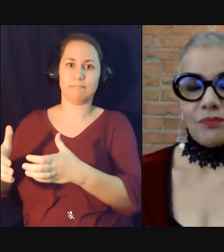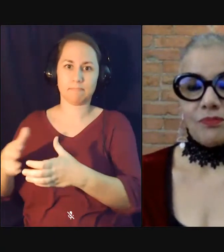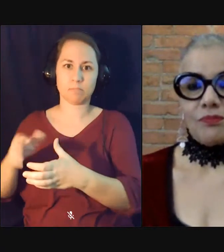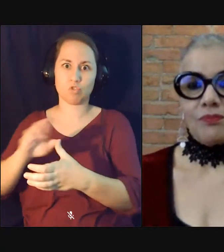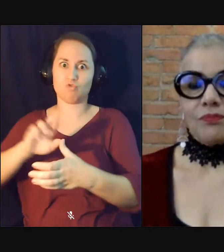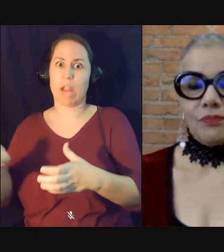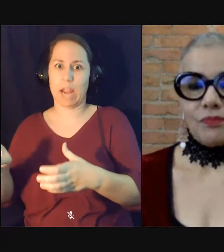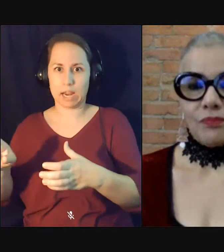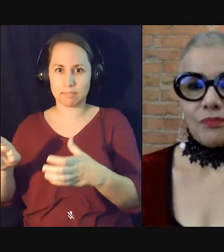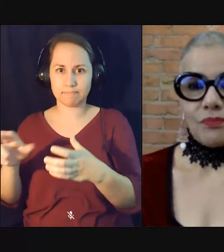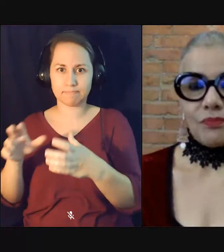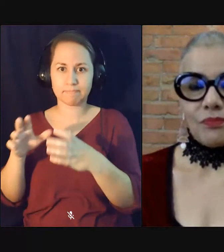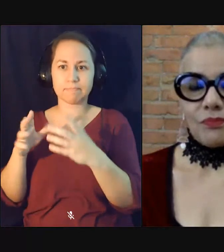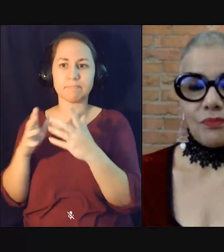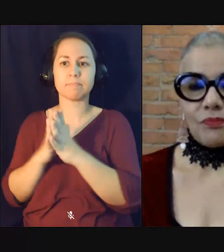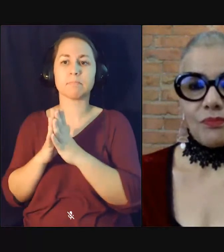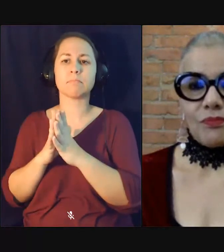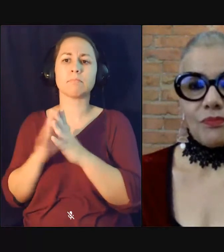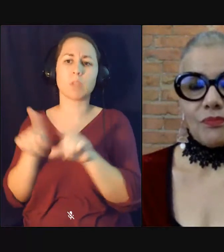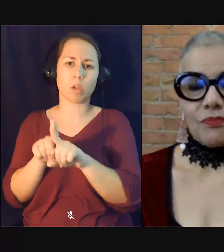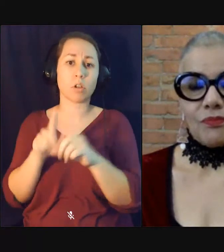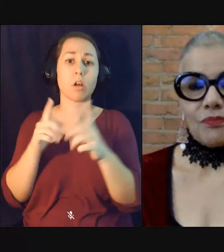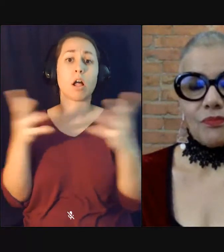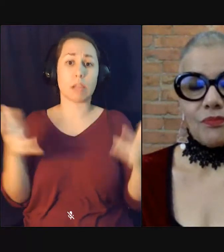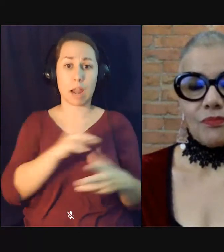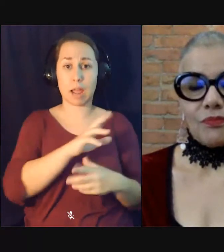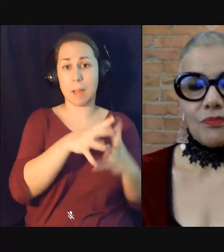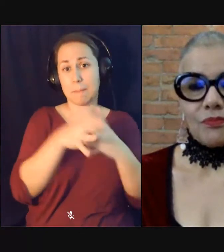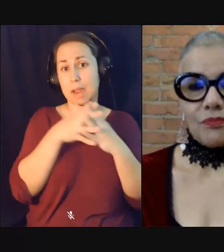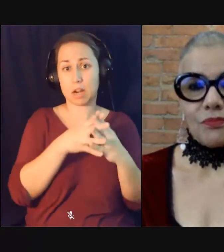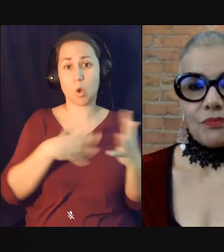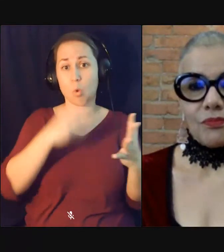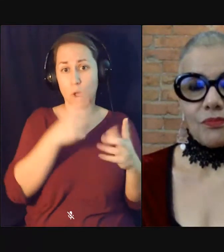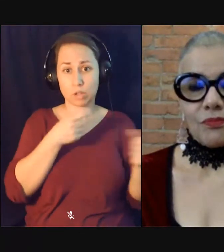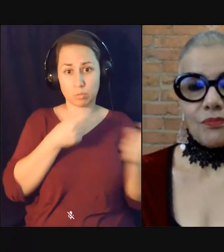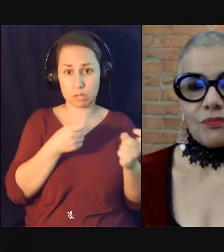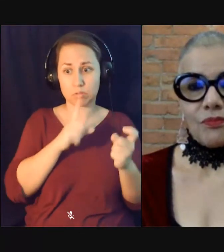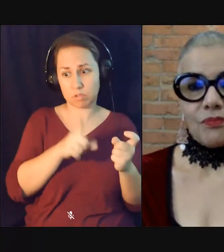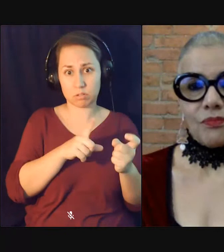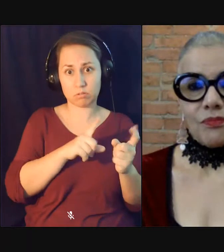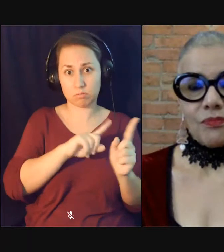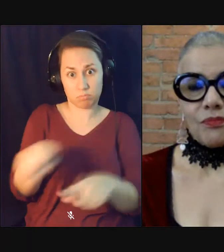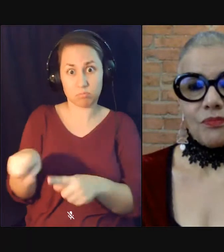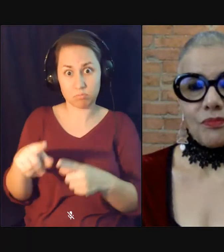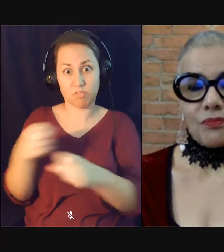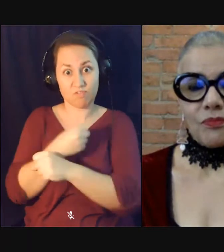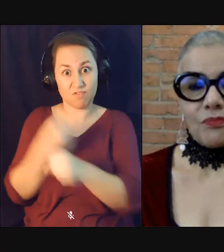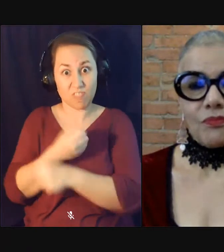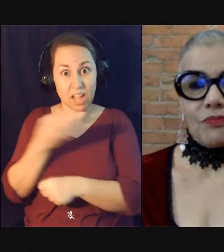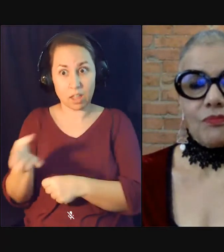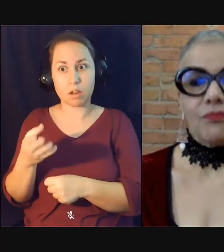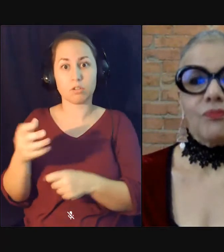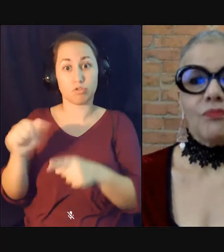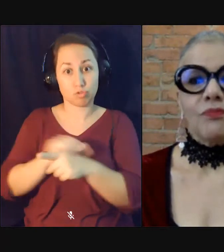been like lots and lots of American white supremacists who have gone, sometimes even fought on the front lines of the Donbass conflict, who have trained